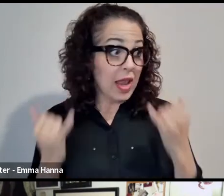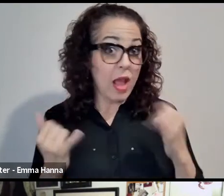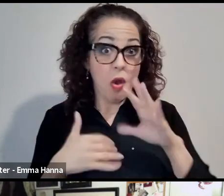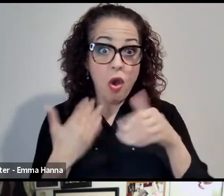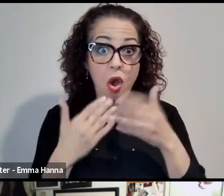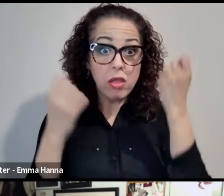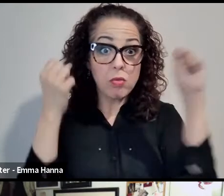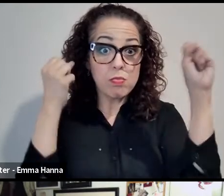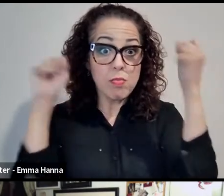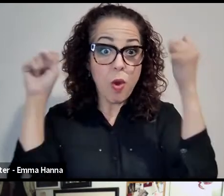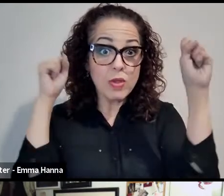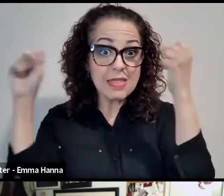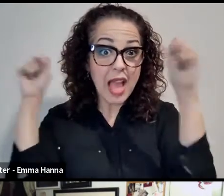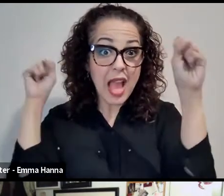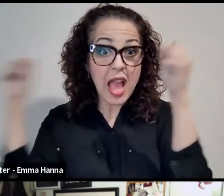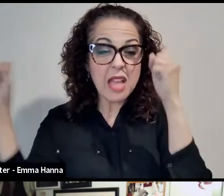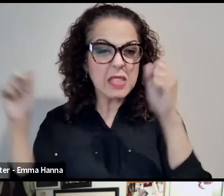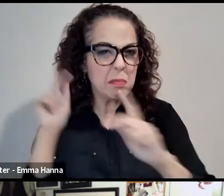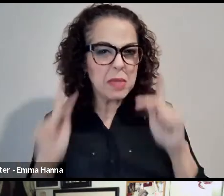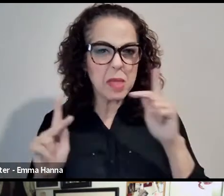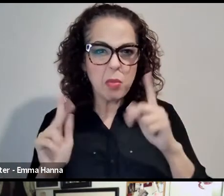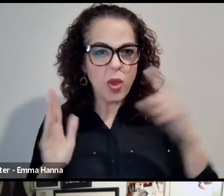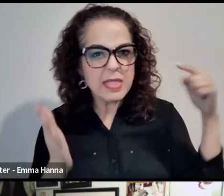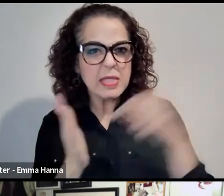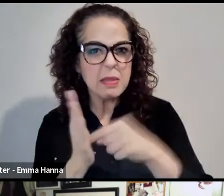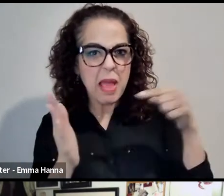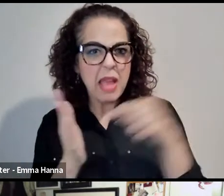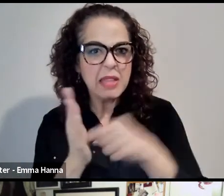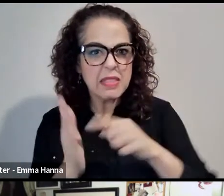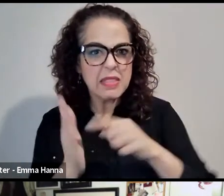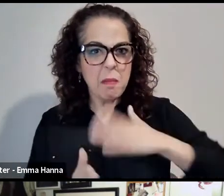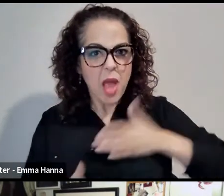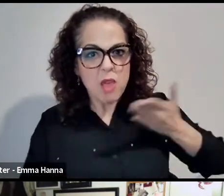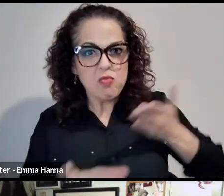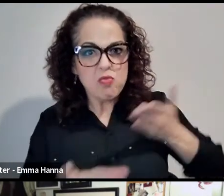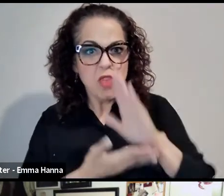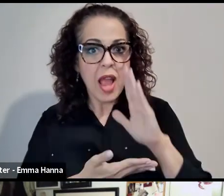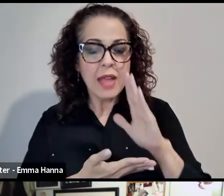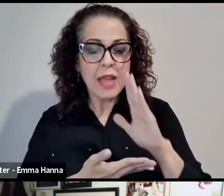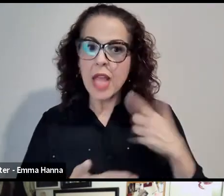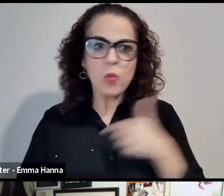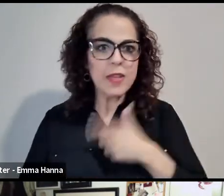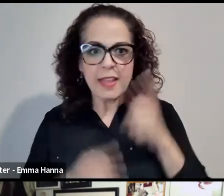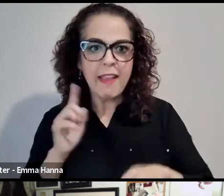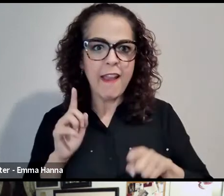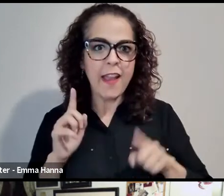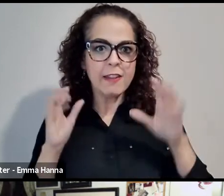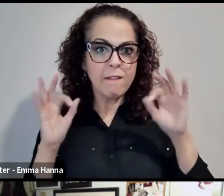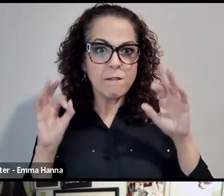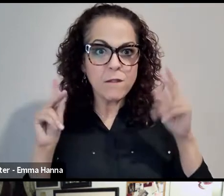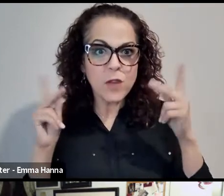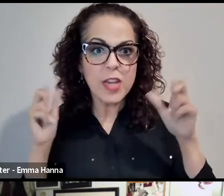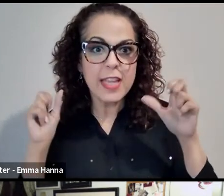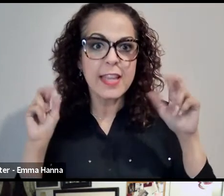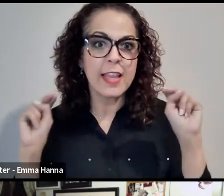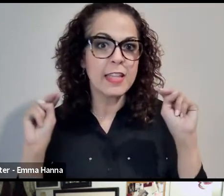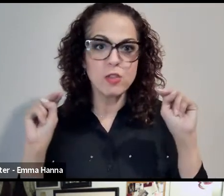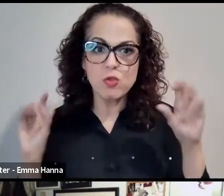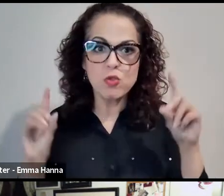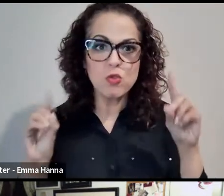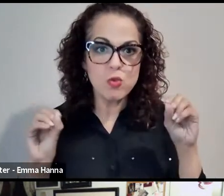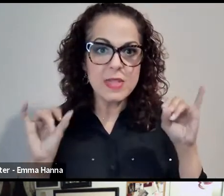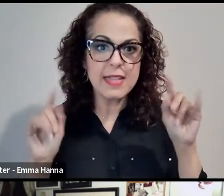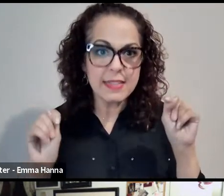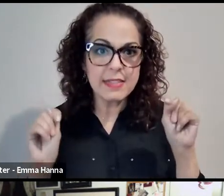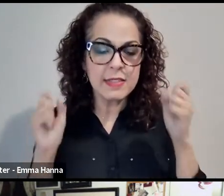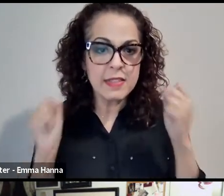streets, people demanding their rights, demanding to be seen, and we can't freaking do it. So, I